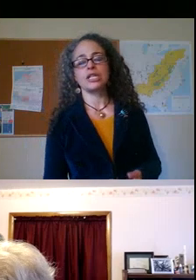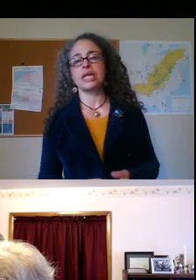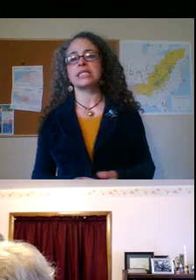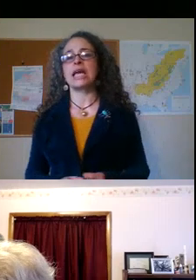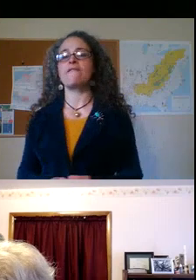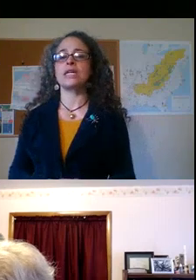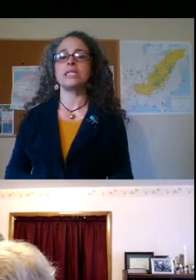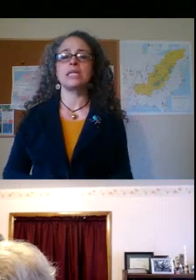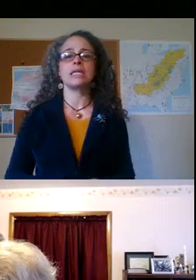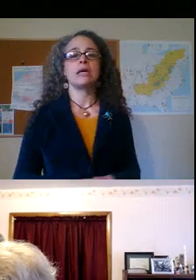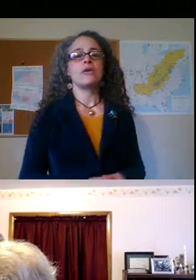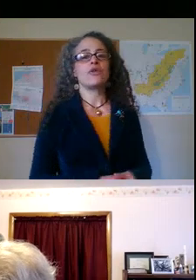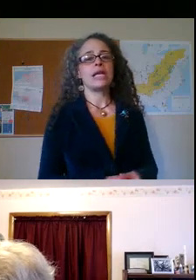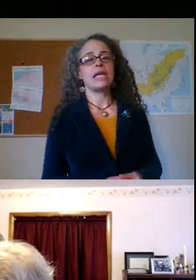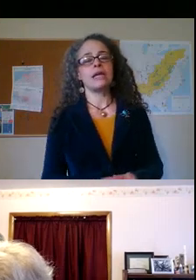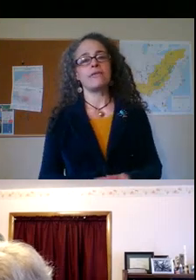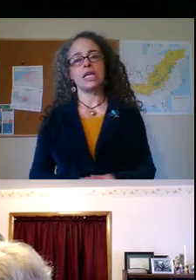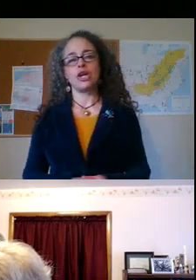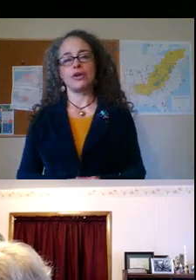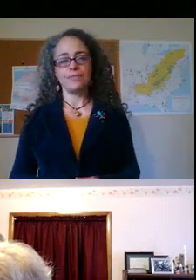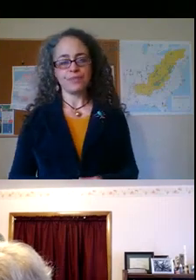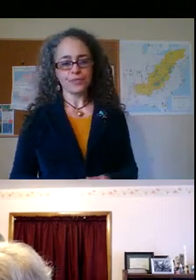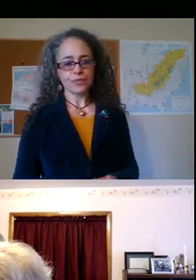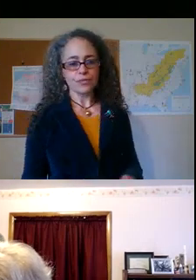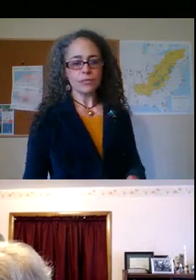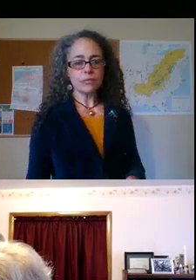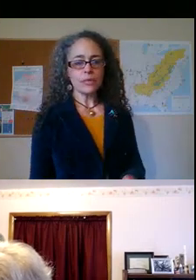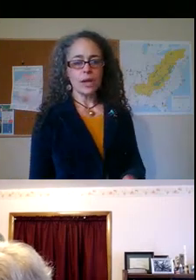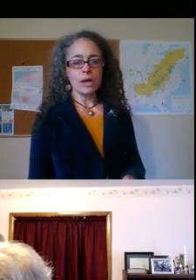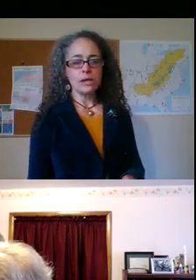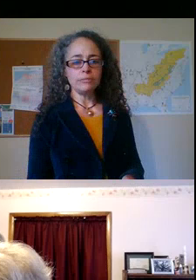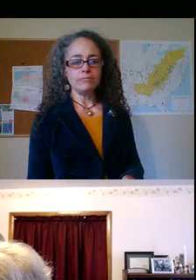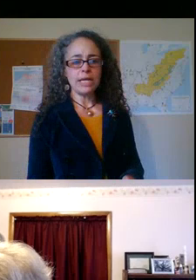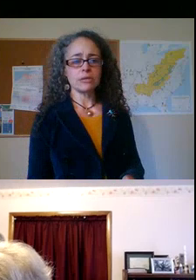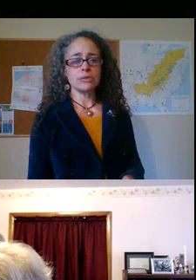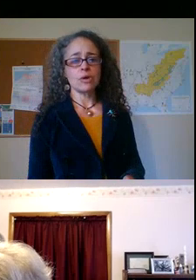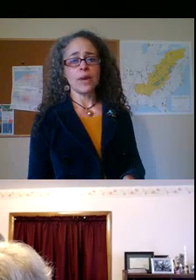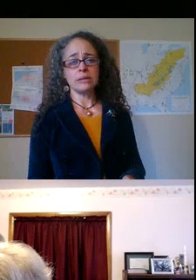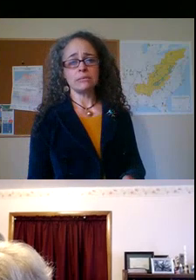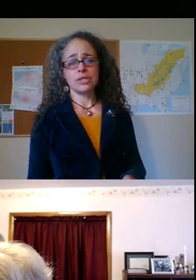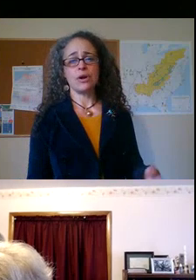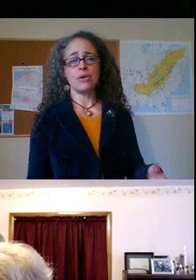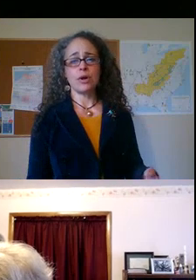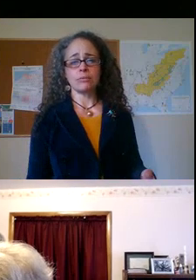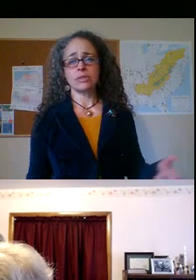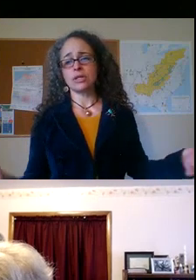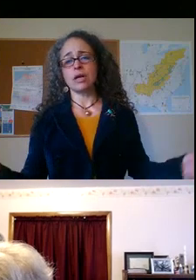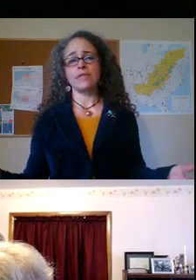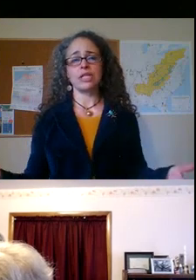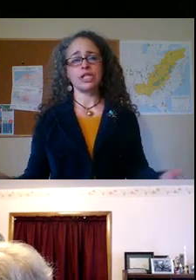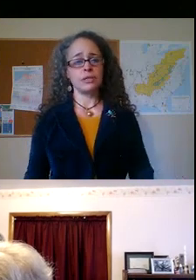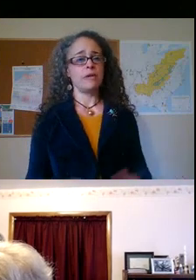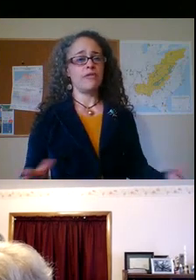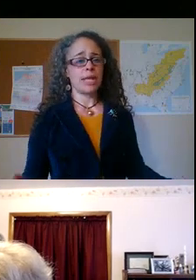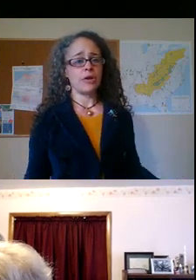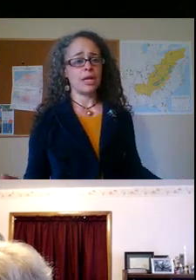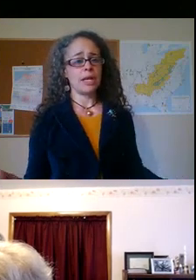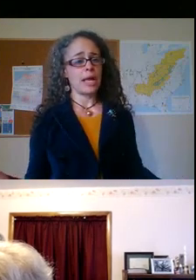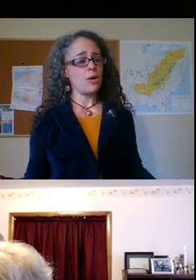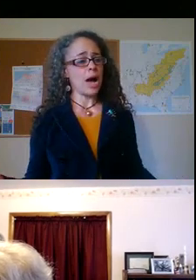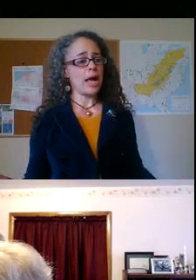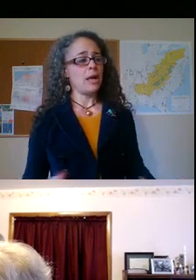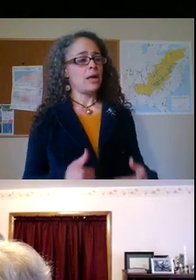6 projects get funded for any given year. Yeah, so don't wait, do your homework, start the conversation,